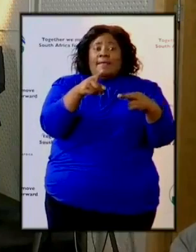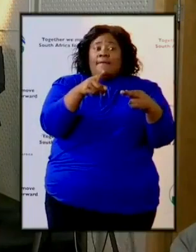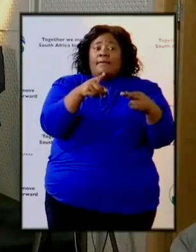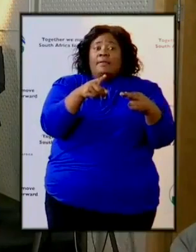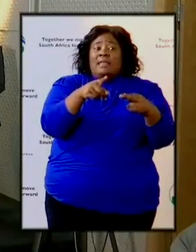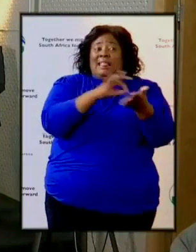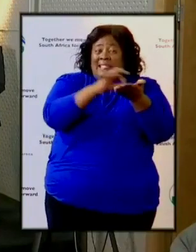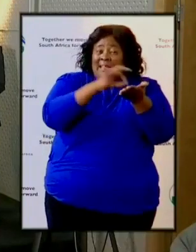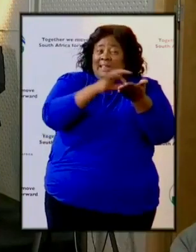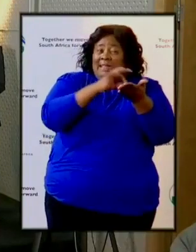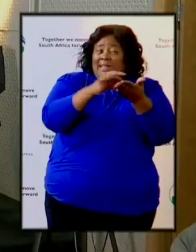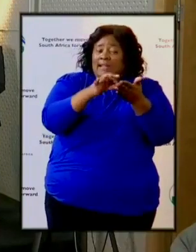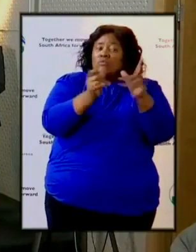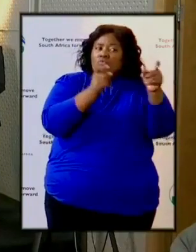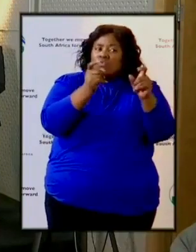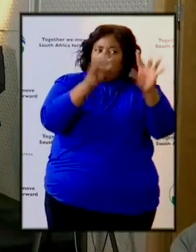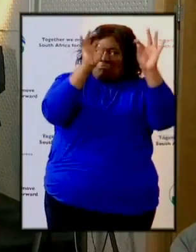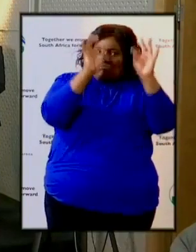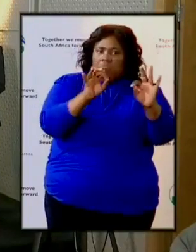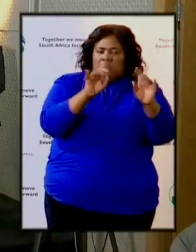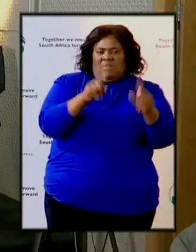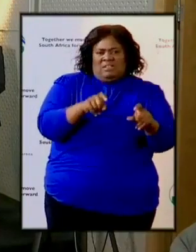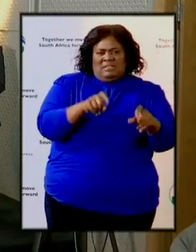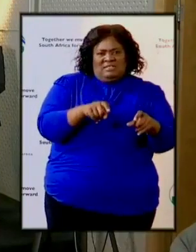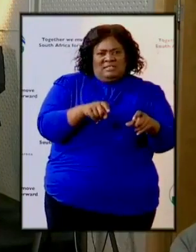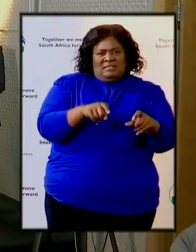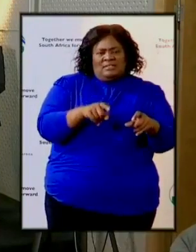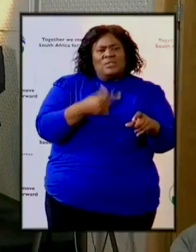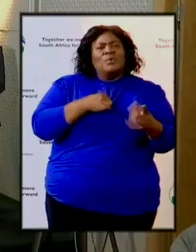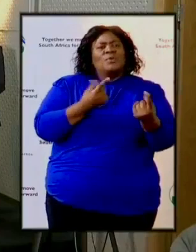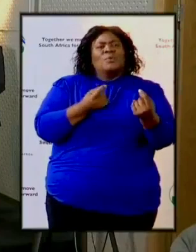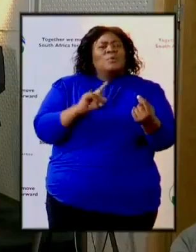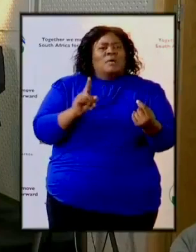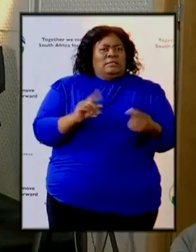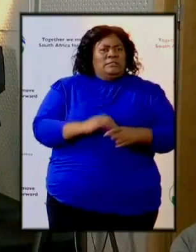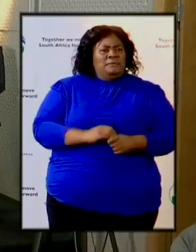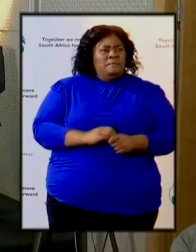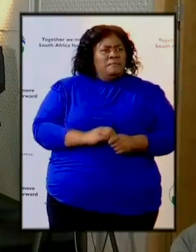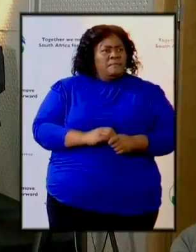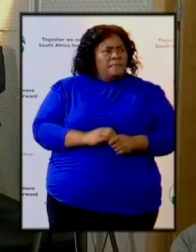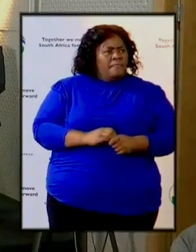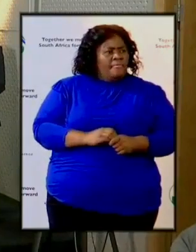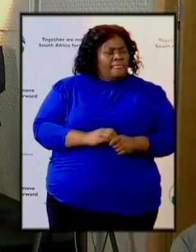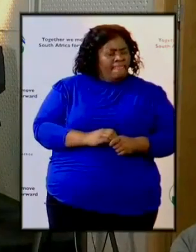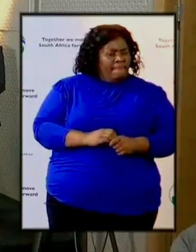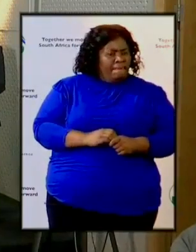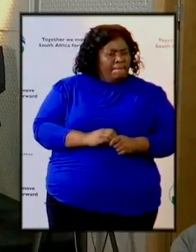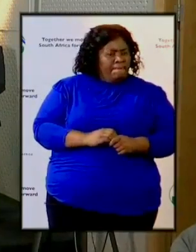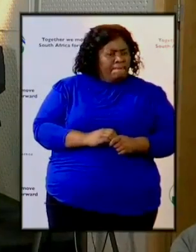getting delivery services just for anybody, not professional people. So what do we do about that? As far as cigarette sales are